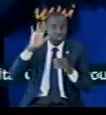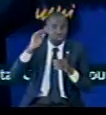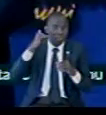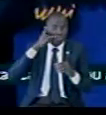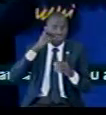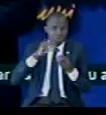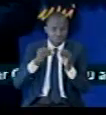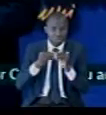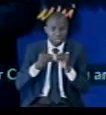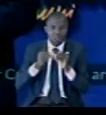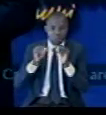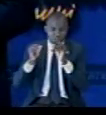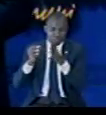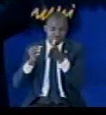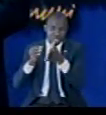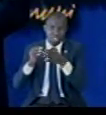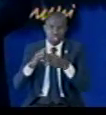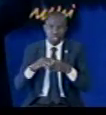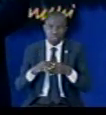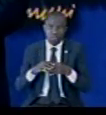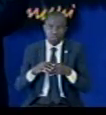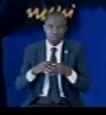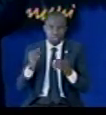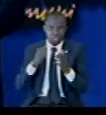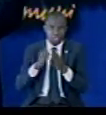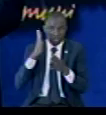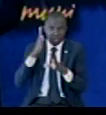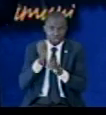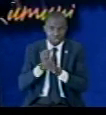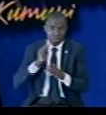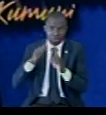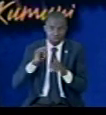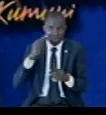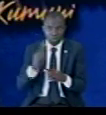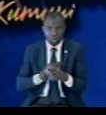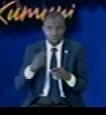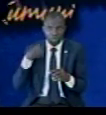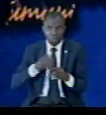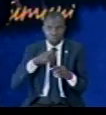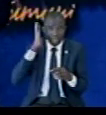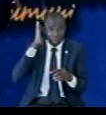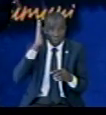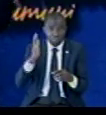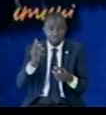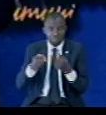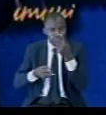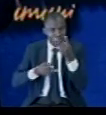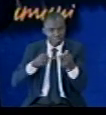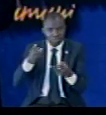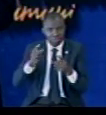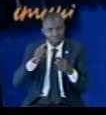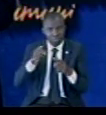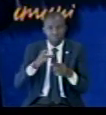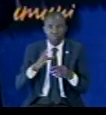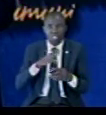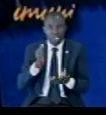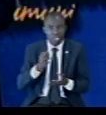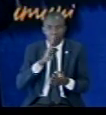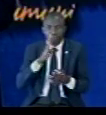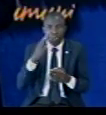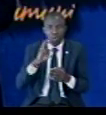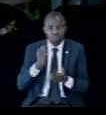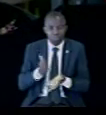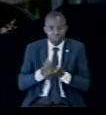You have connected with the Lord Jesus Christ. Fill that form now.